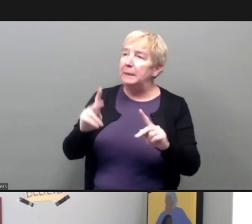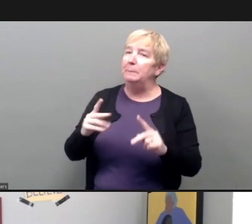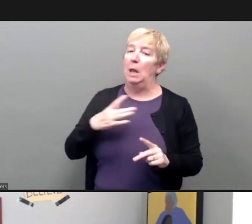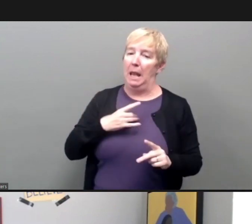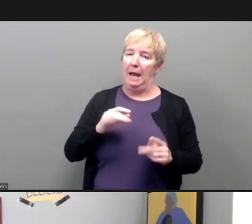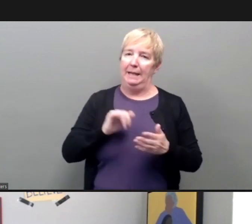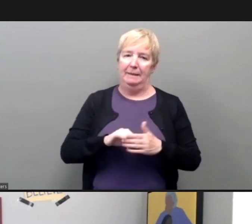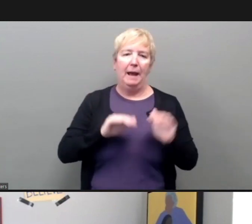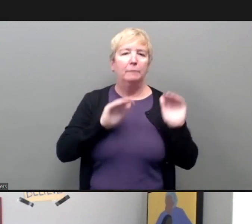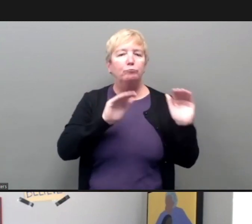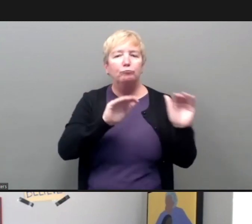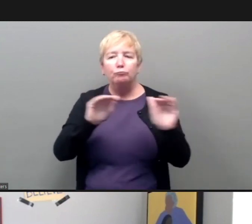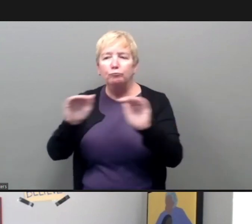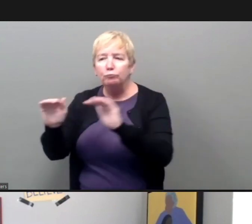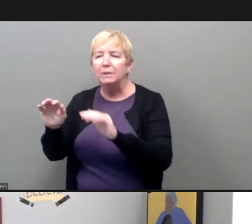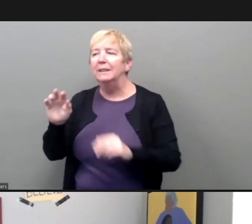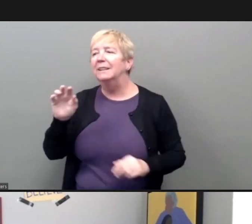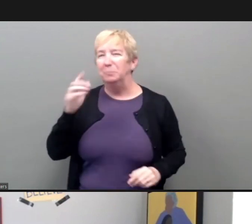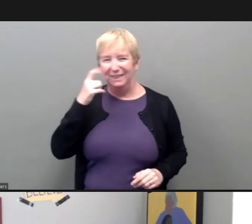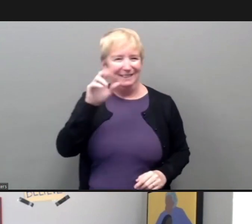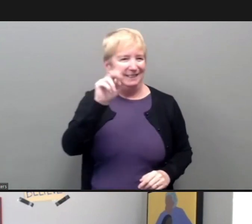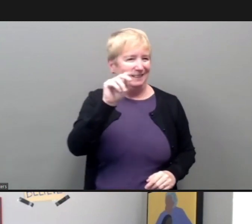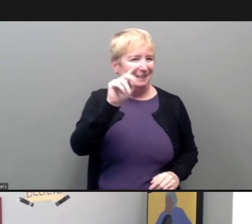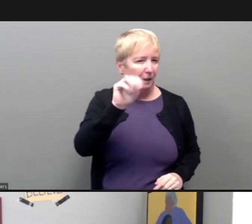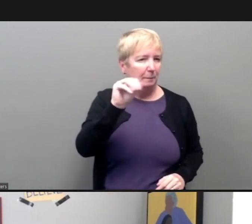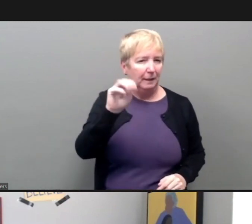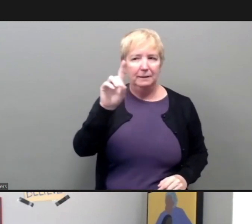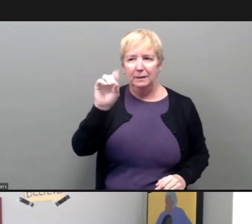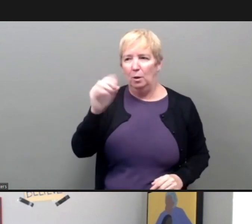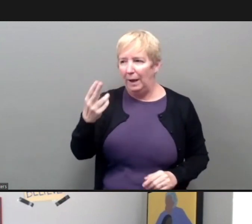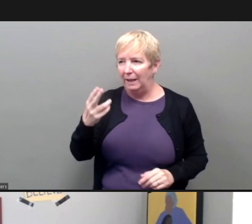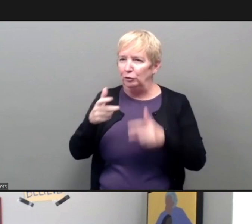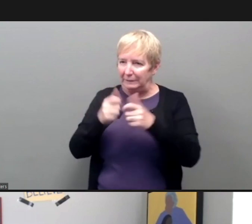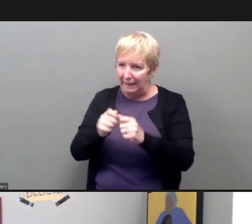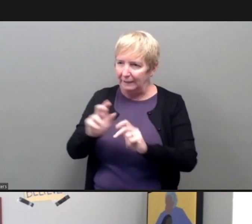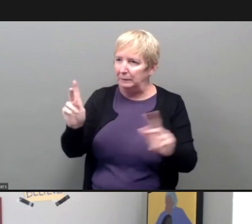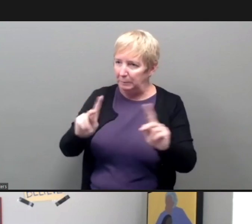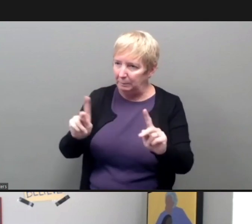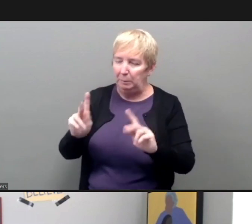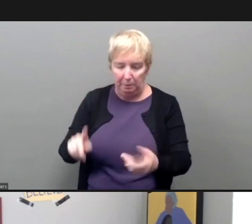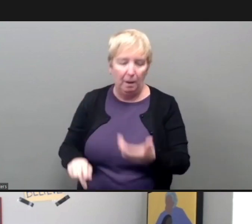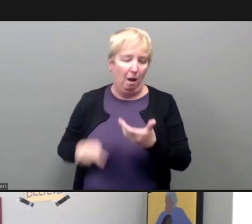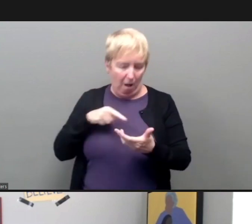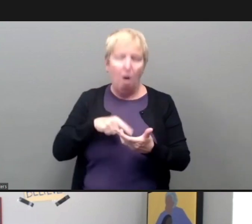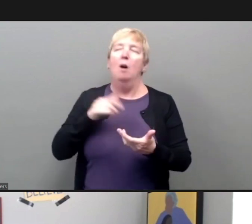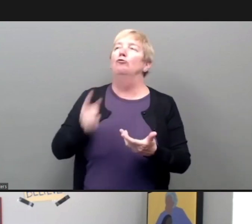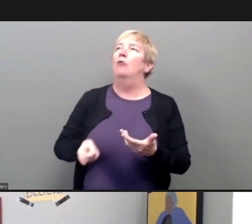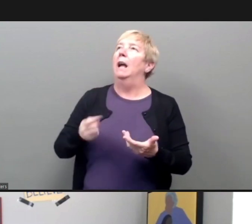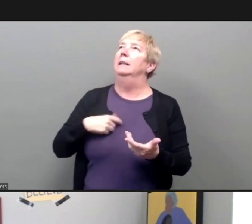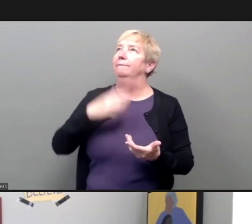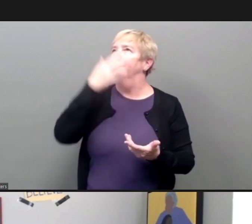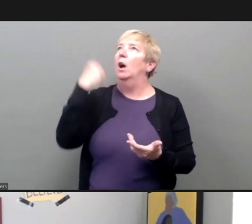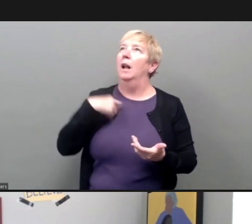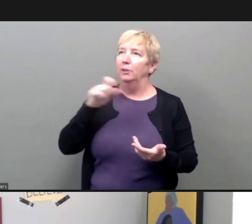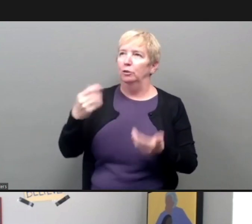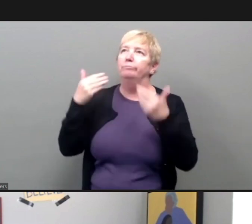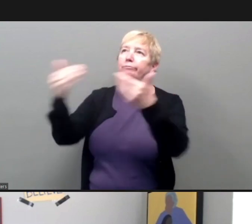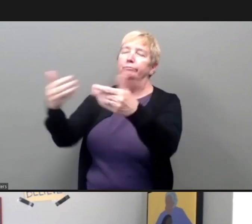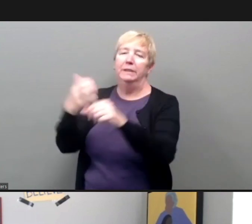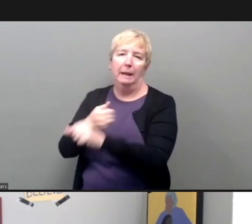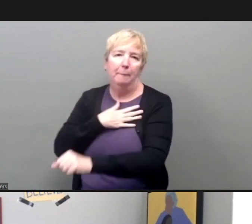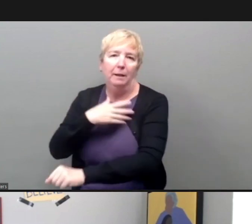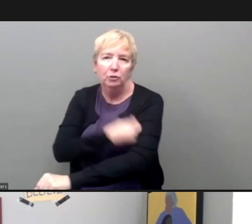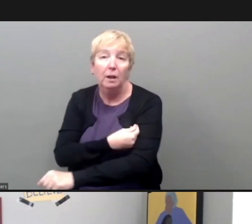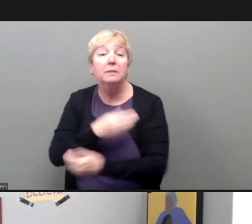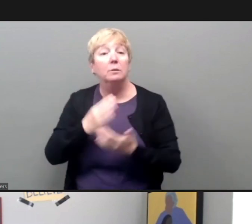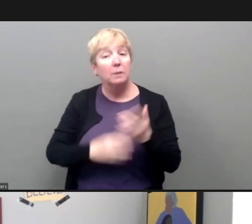that the DOH has been texting them or emailing them about getting their booster shots. And so for those folks who've gotten a